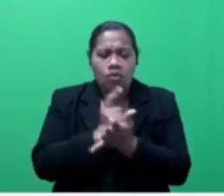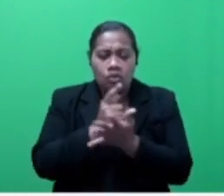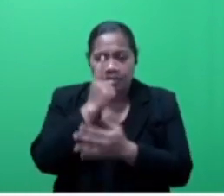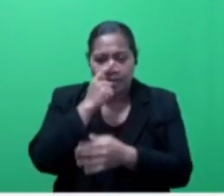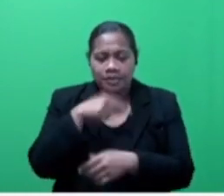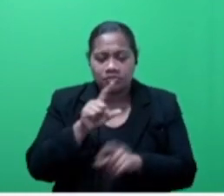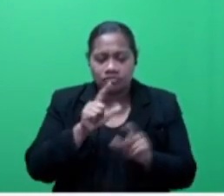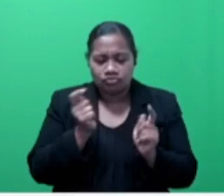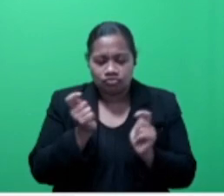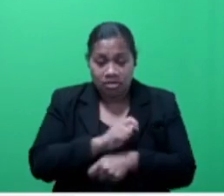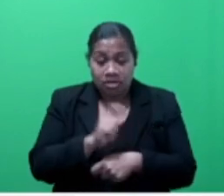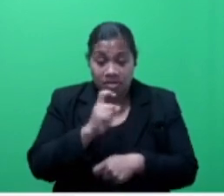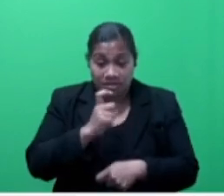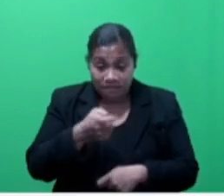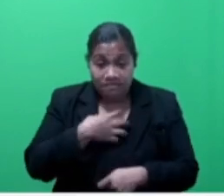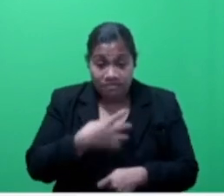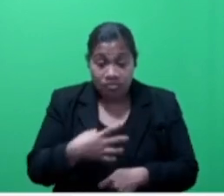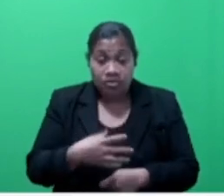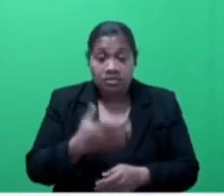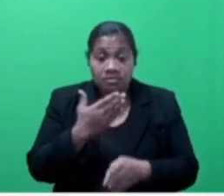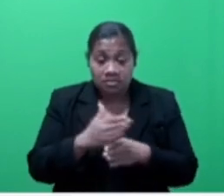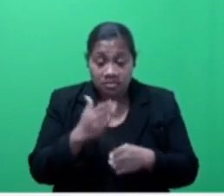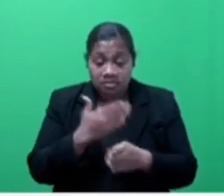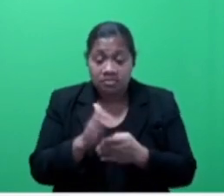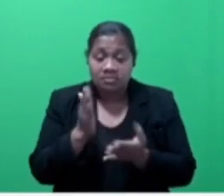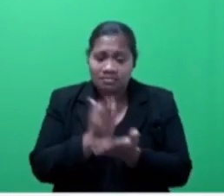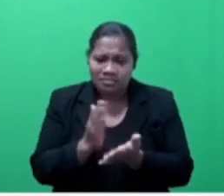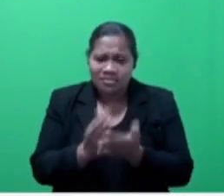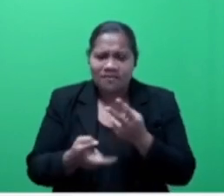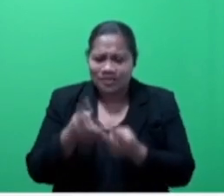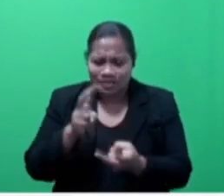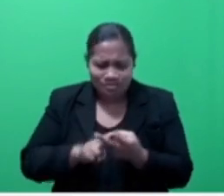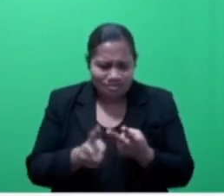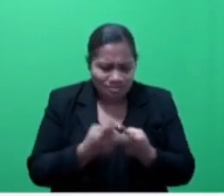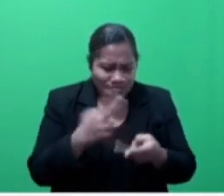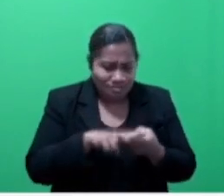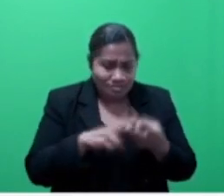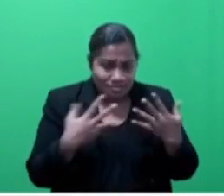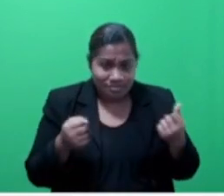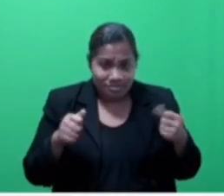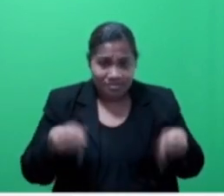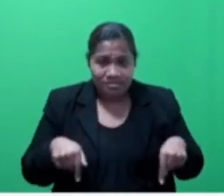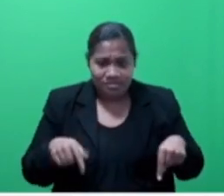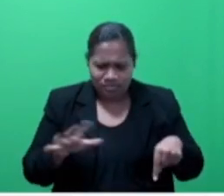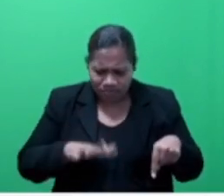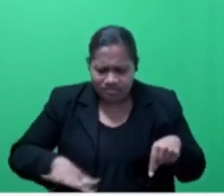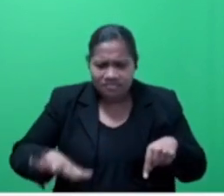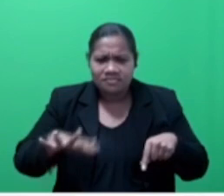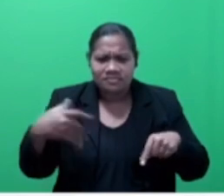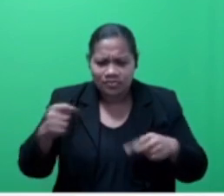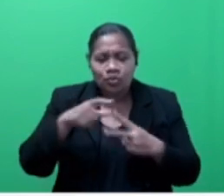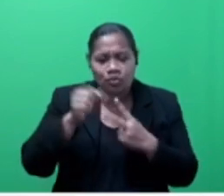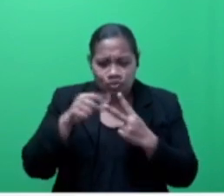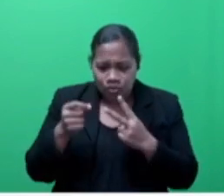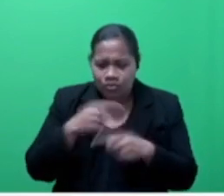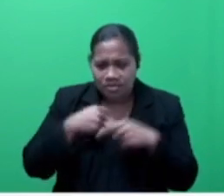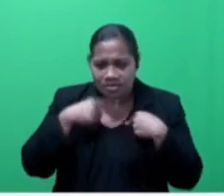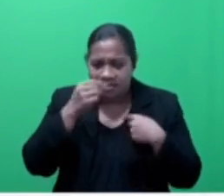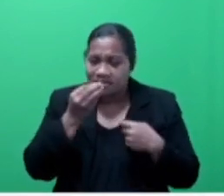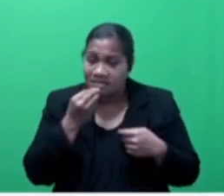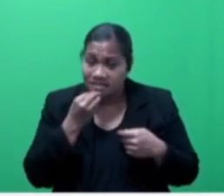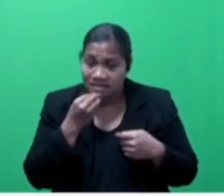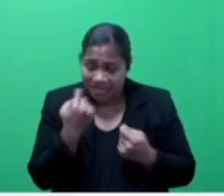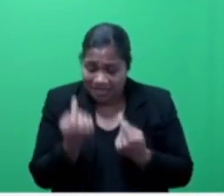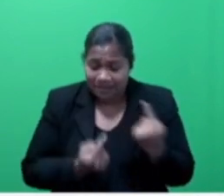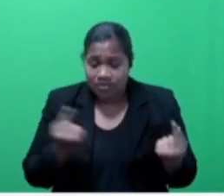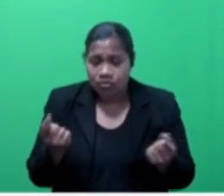more dalo, cassava, bele, bhaji, bhindi, bora, all of these things, these are alternatives. And that's what we can do individually,